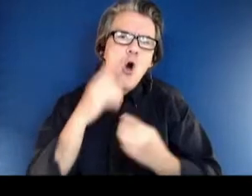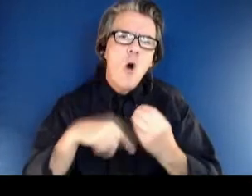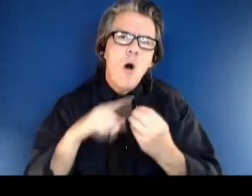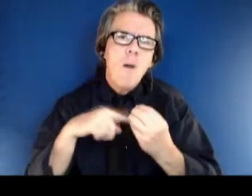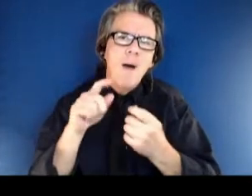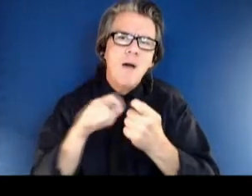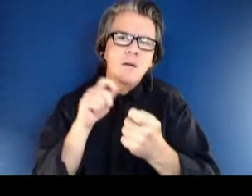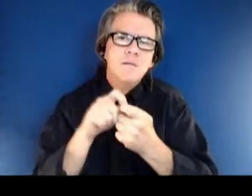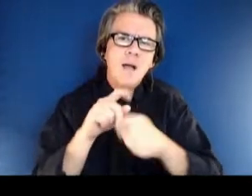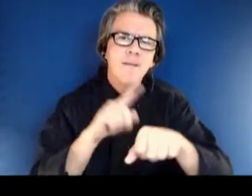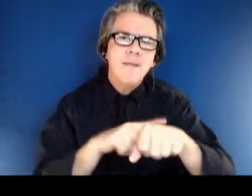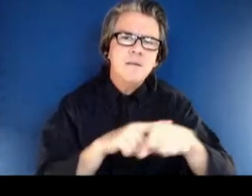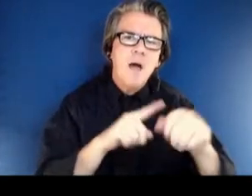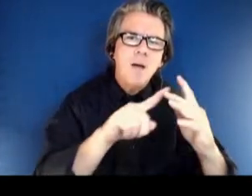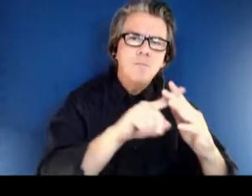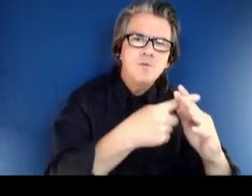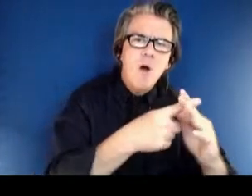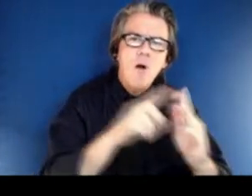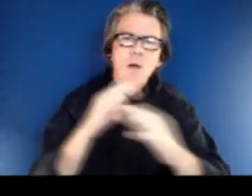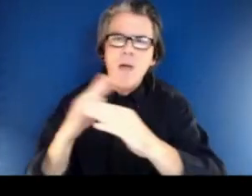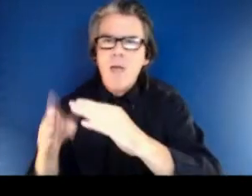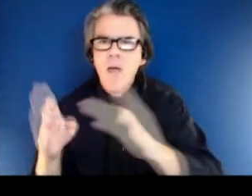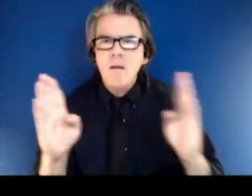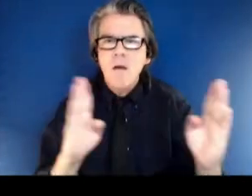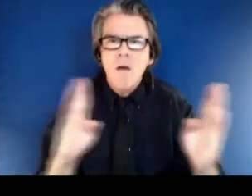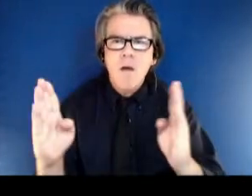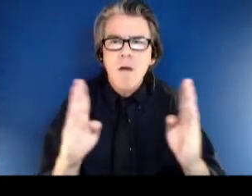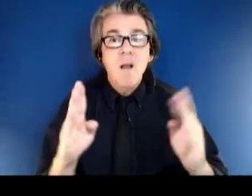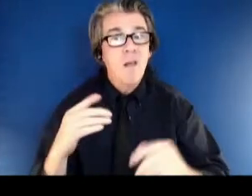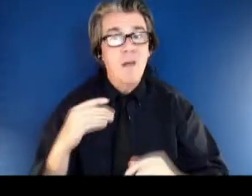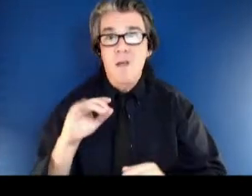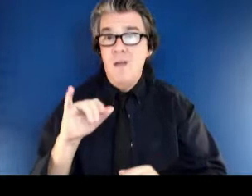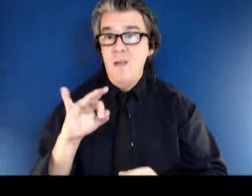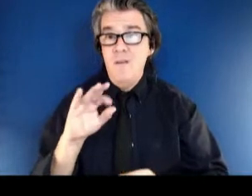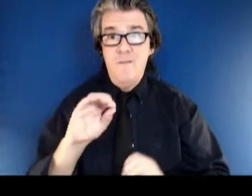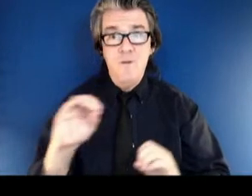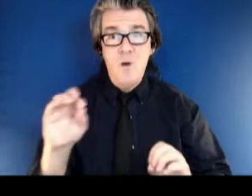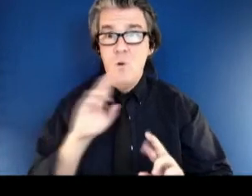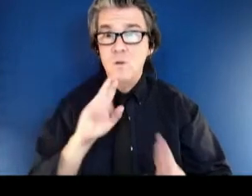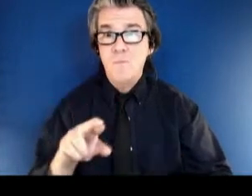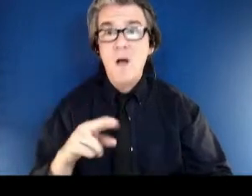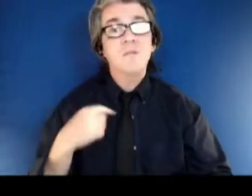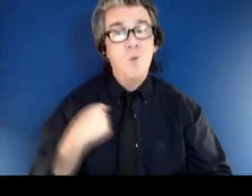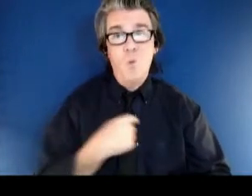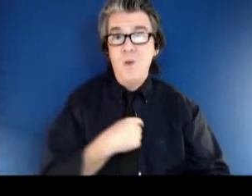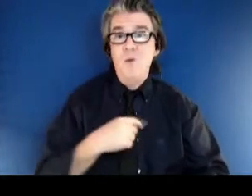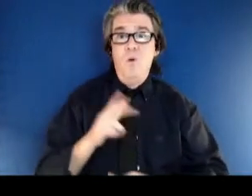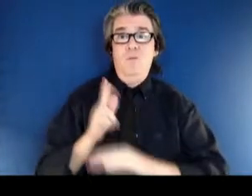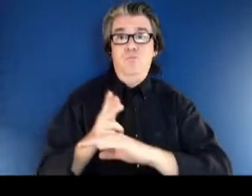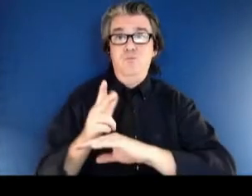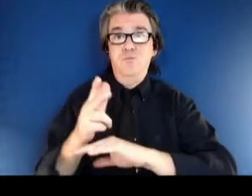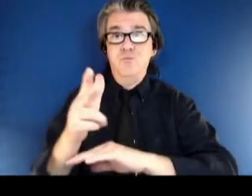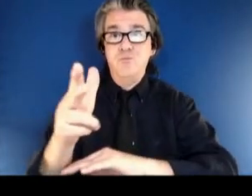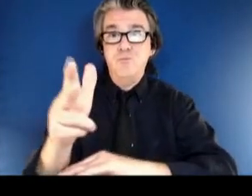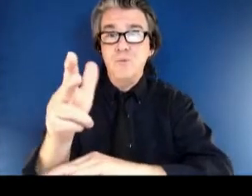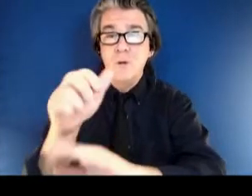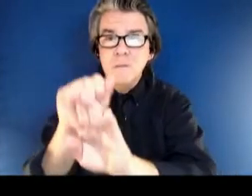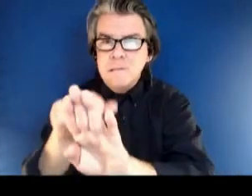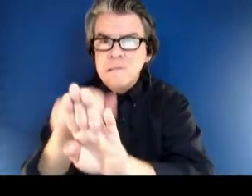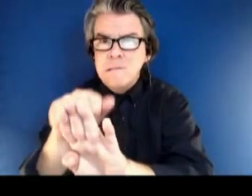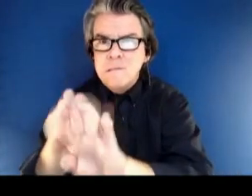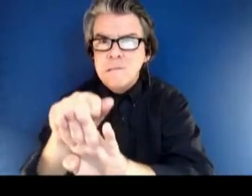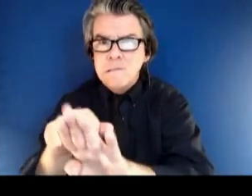to attempt to reach them. And we will even visit in person if we don't get a response or acknowledgement of the